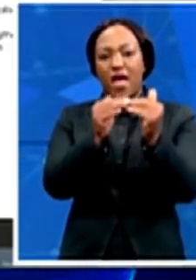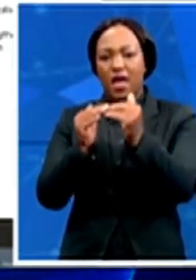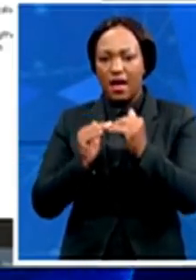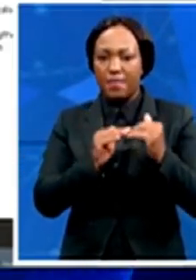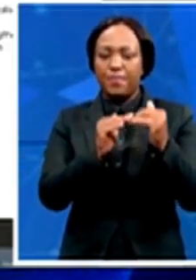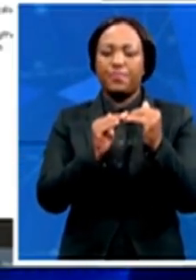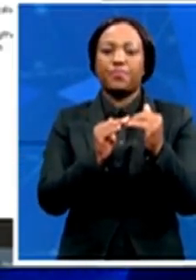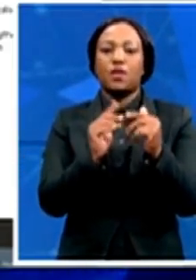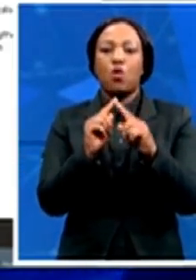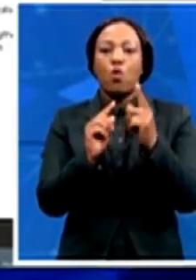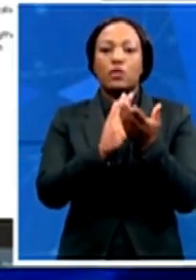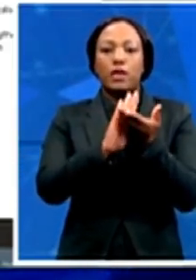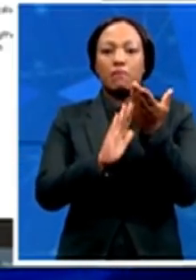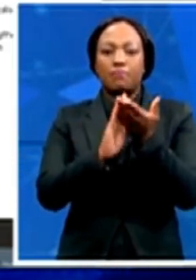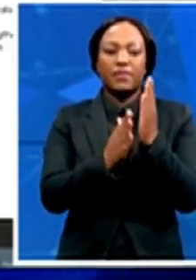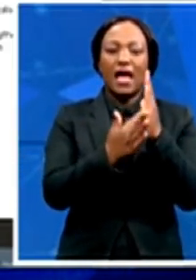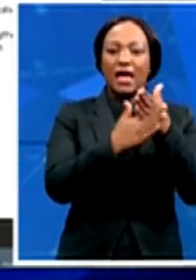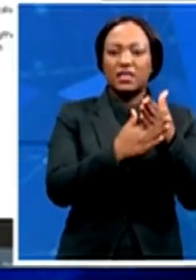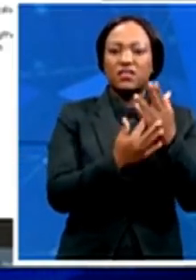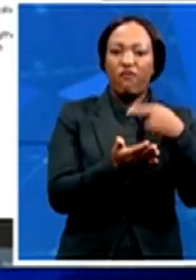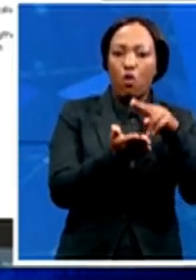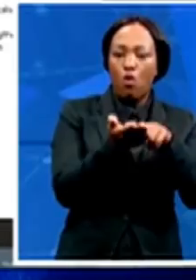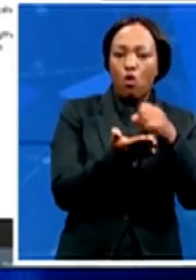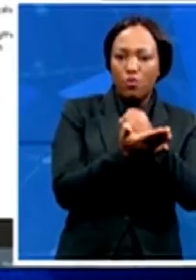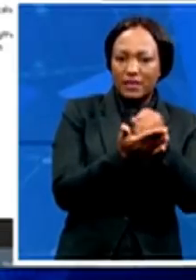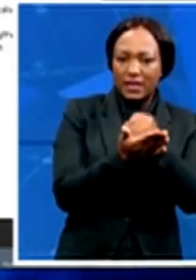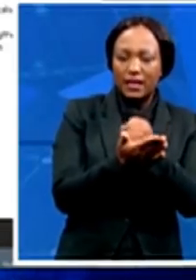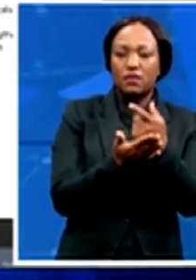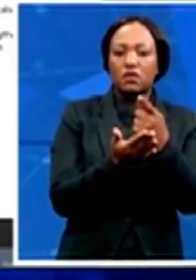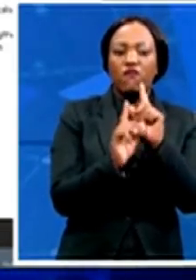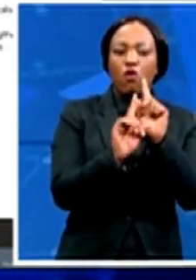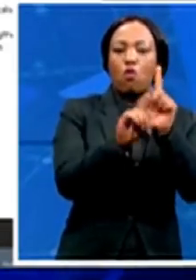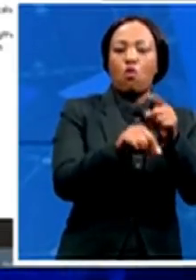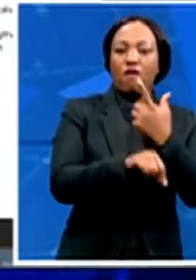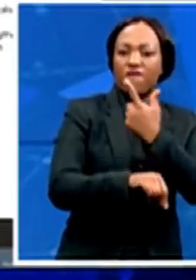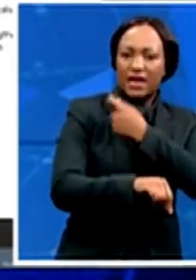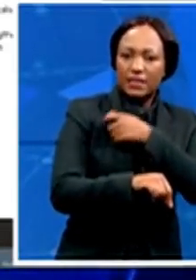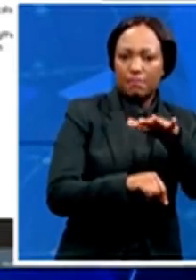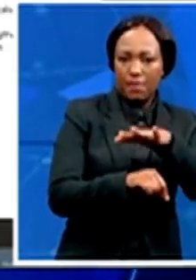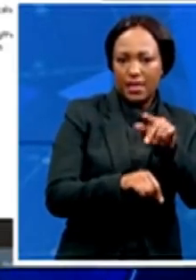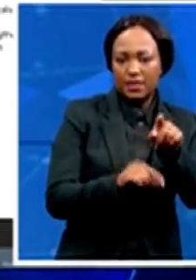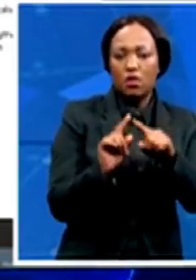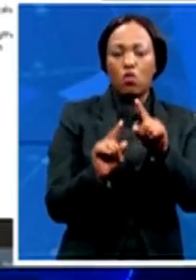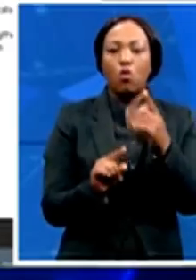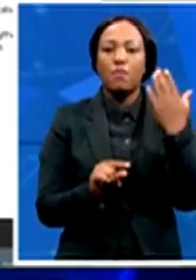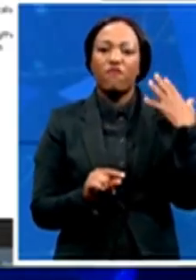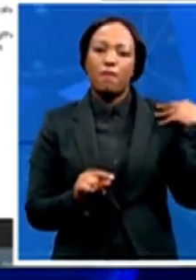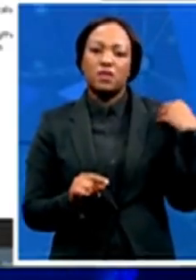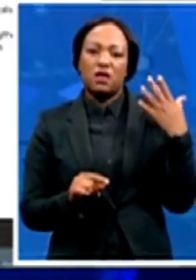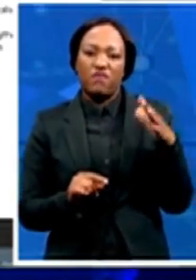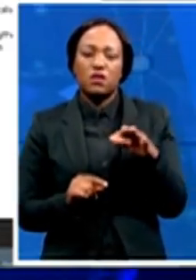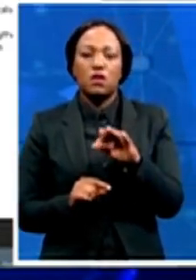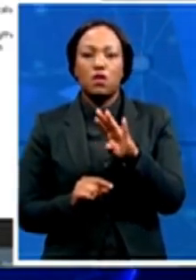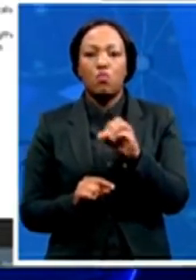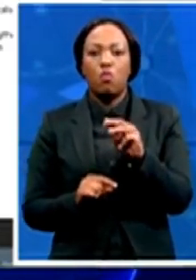registration and vaccination sites, community level interventions, which Minister Mbombo has been spearheading for us, focus on identified